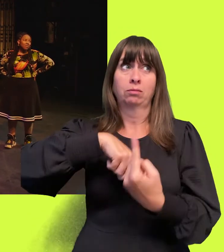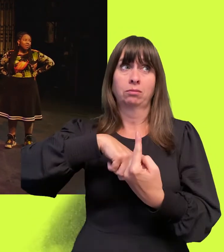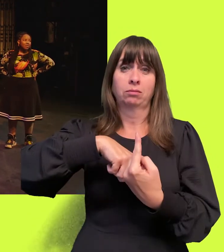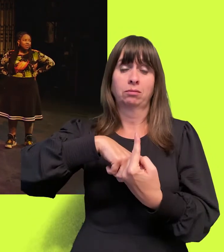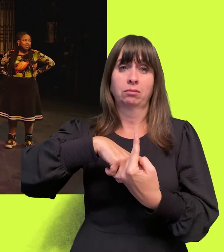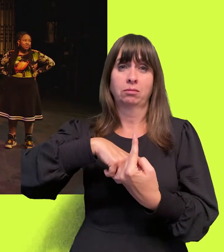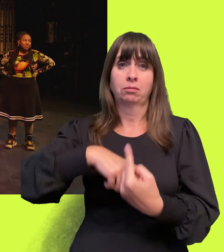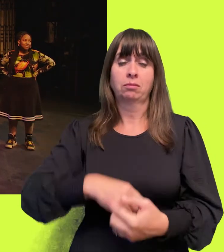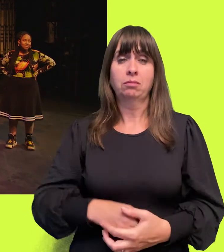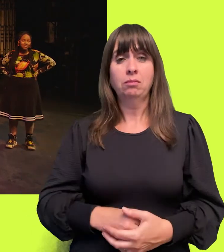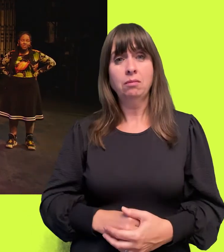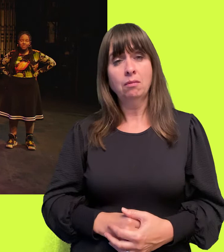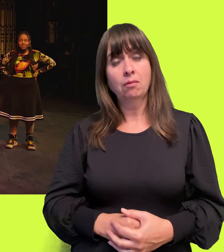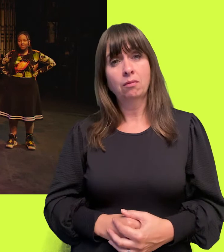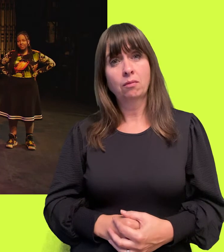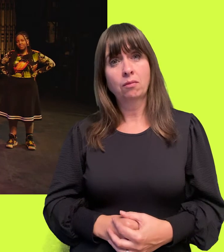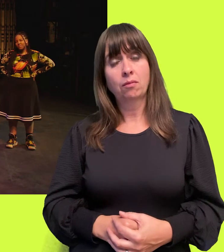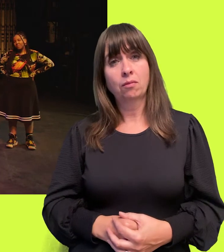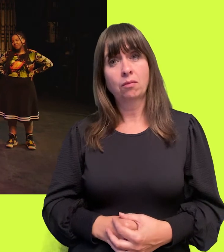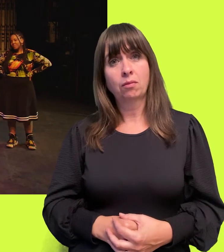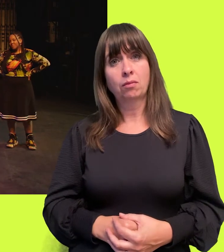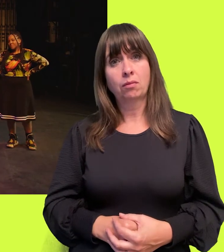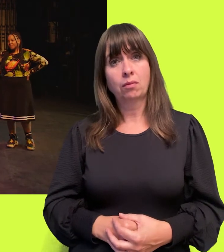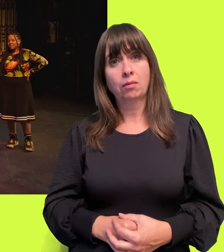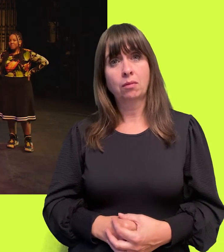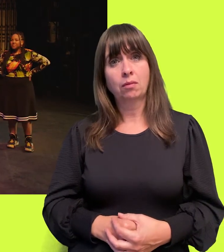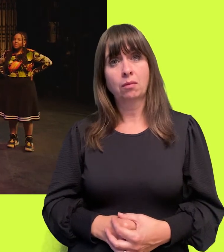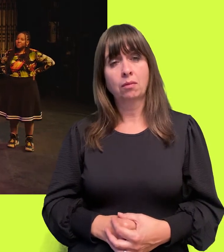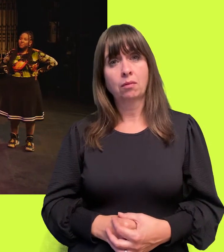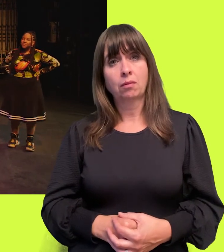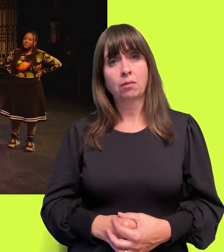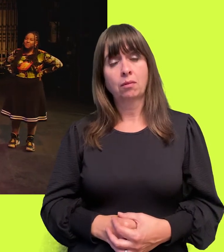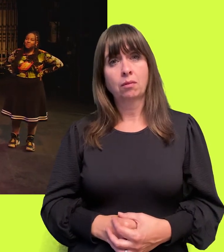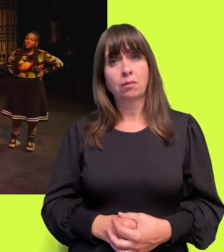I know how it sounds. Believe me, I know.